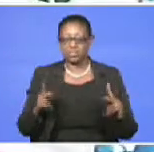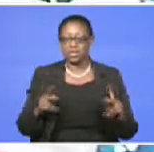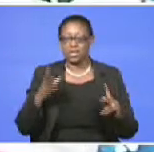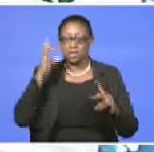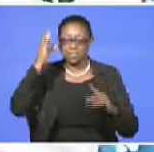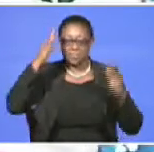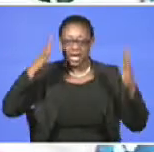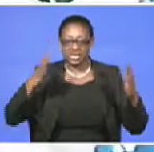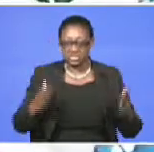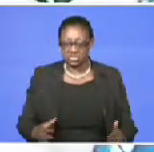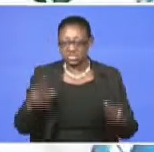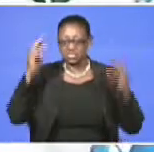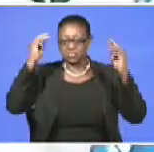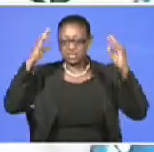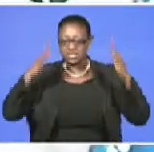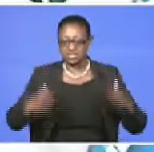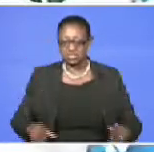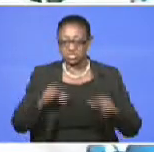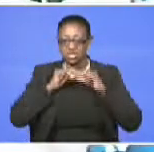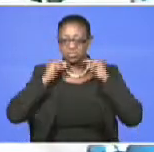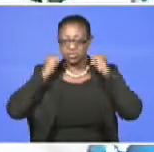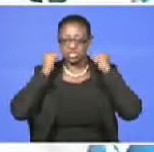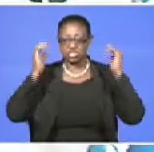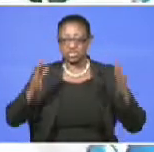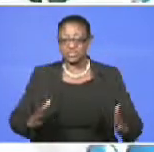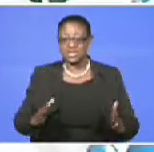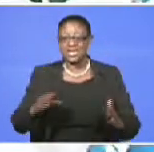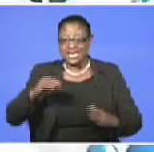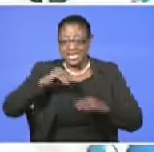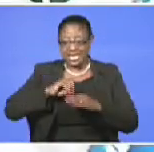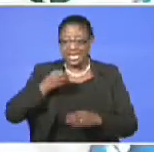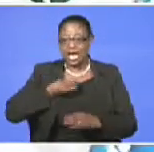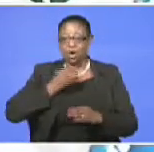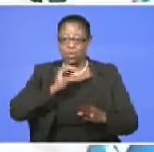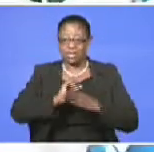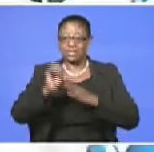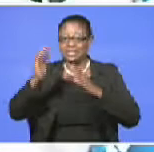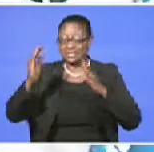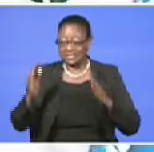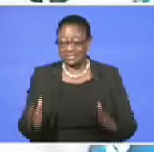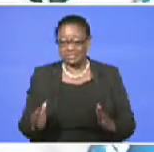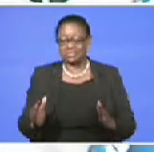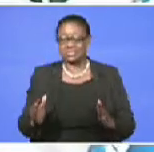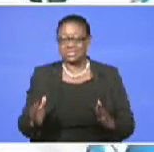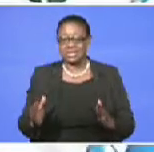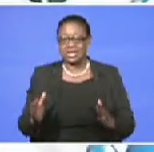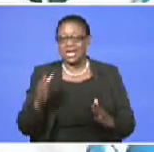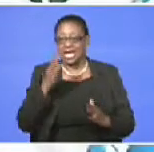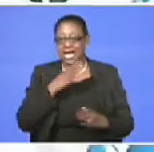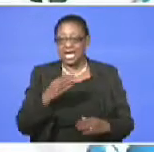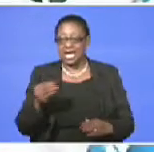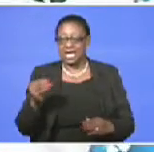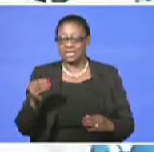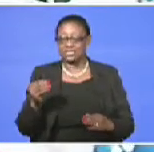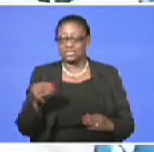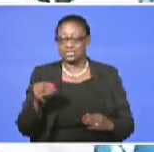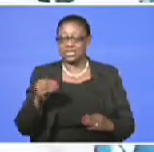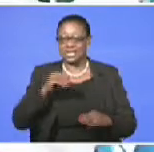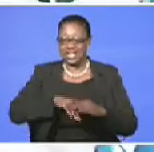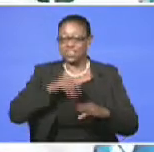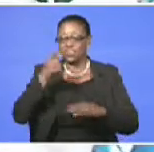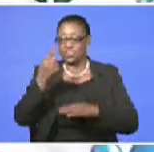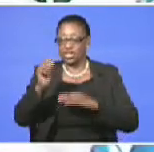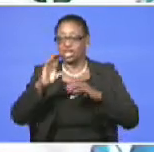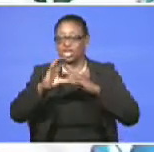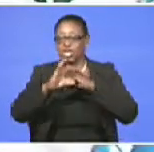pastors, ministers, bishops, leaders in our church, and by extension, leaders in the wider Bahamian community.